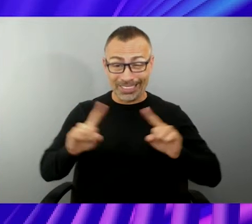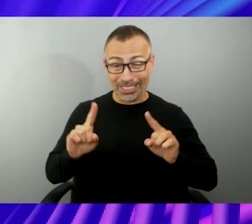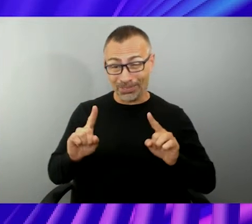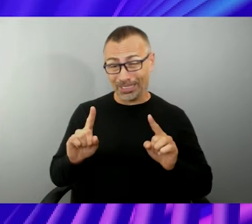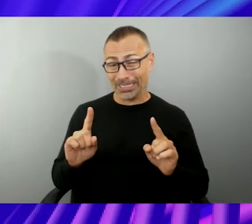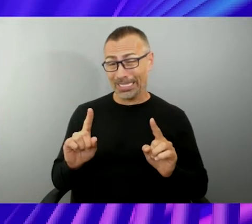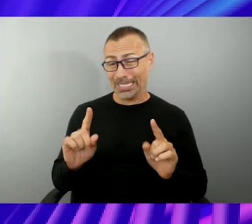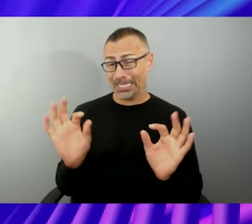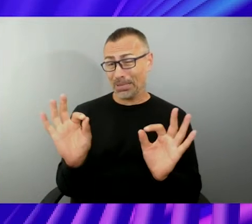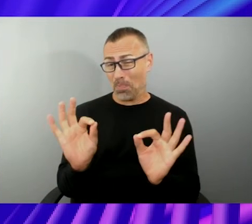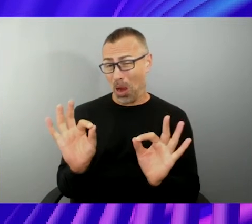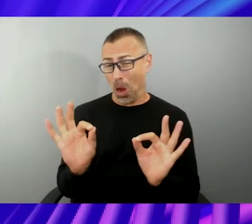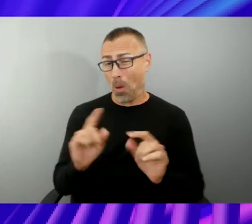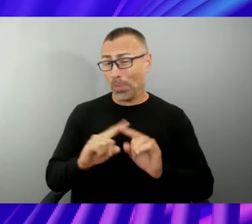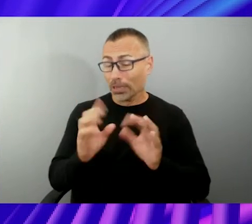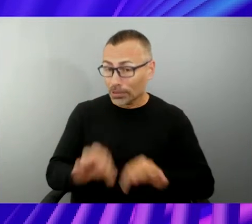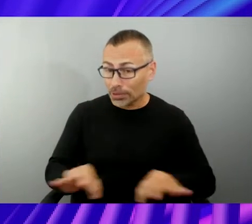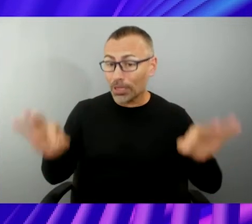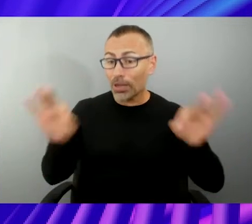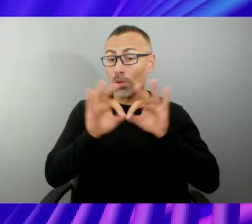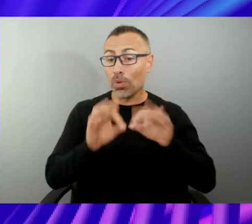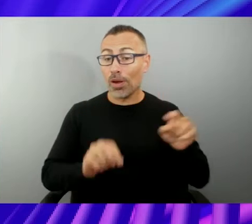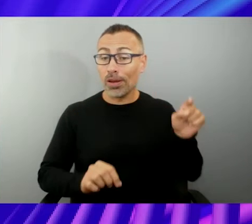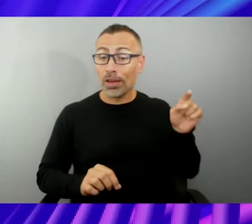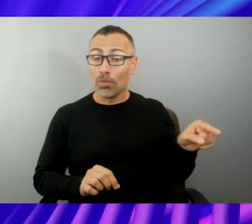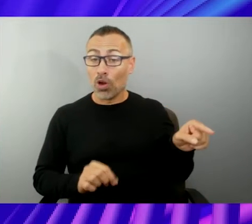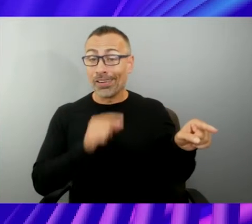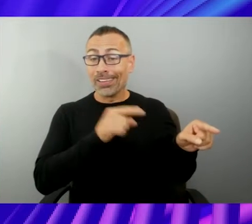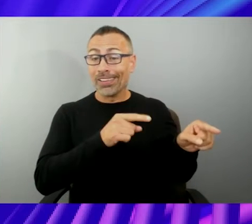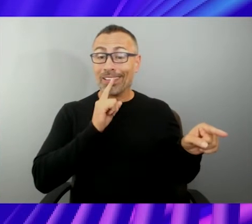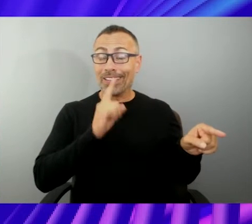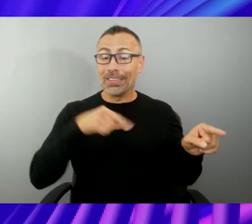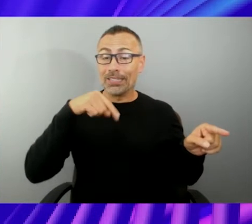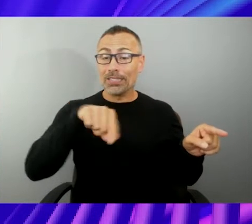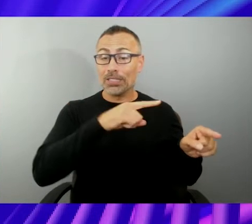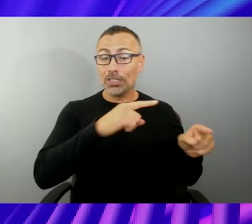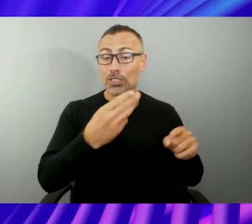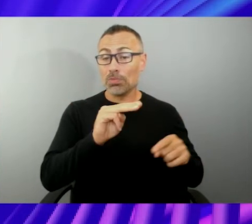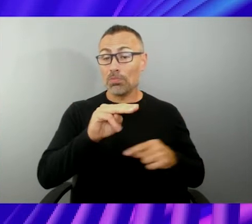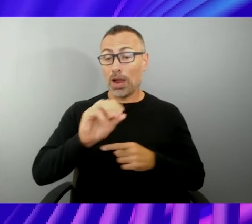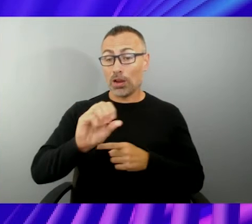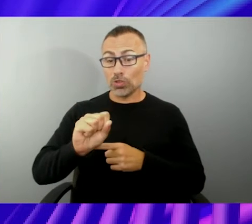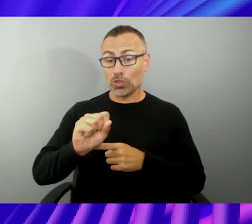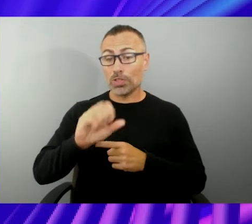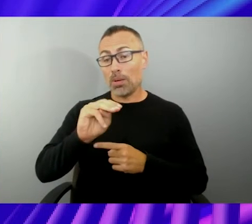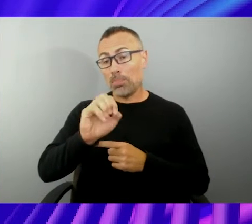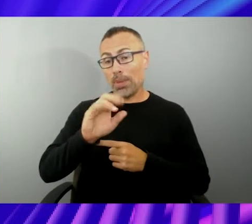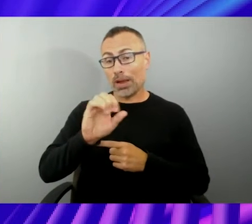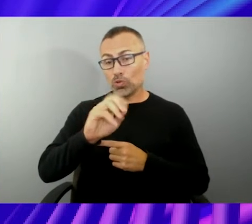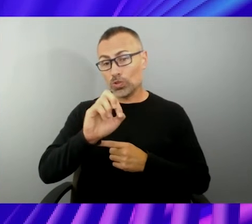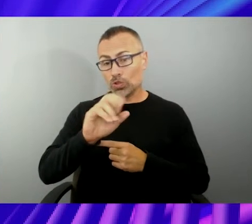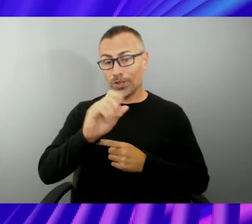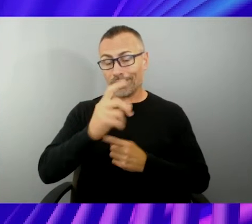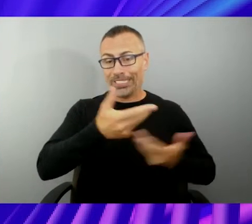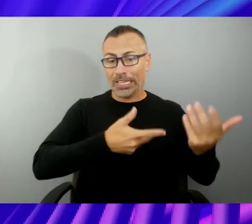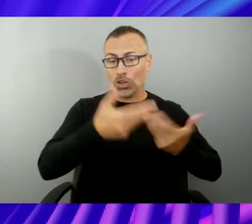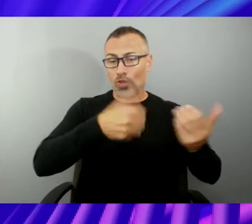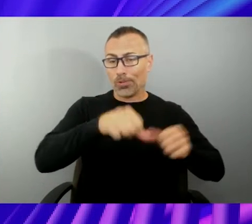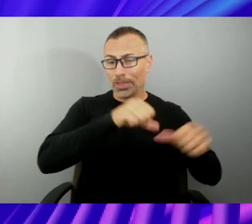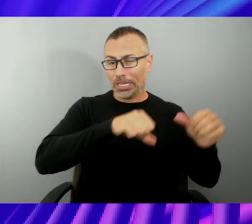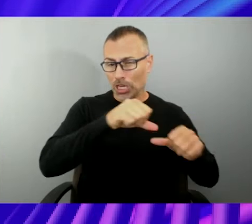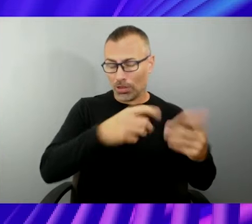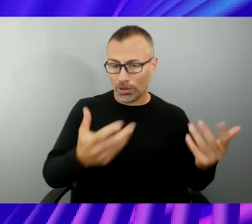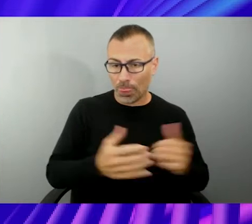So choreography is another approach where the microservices interact with each other amongst themselves. So let's take